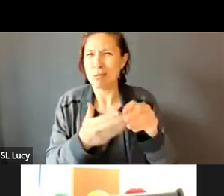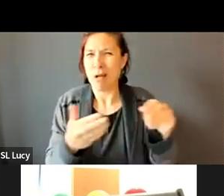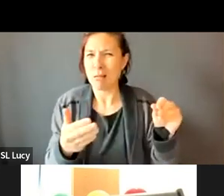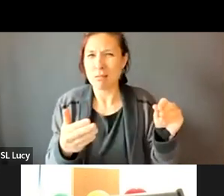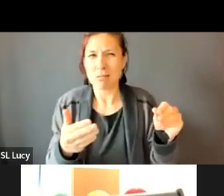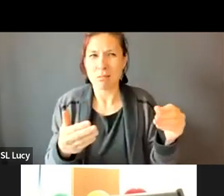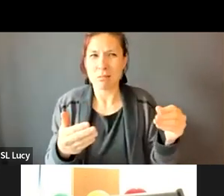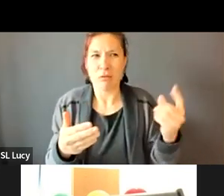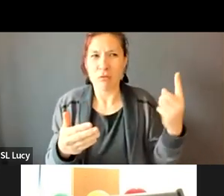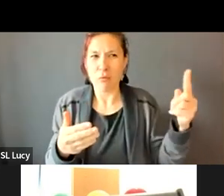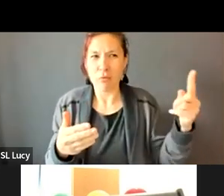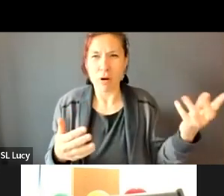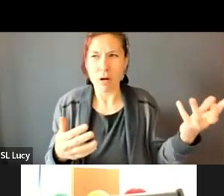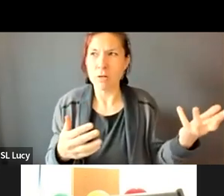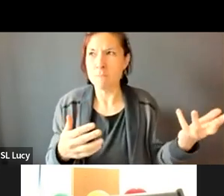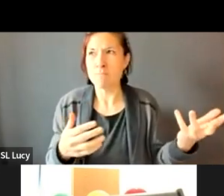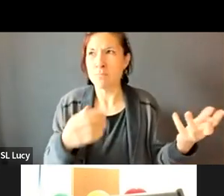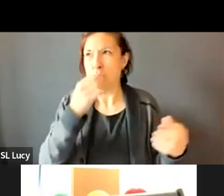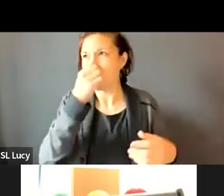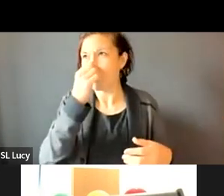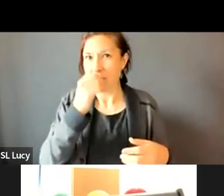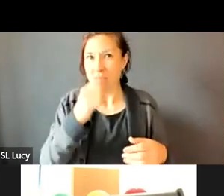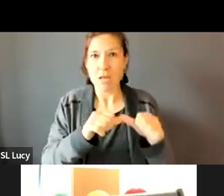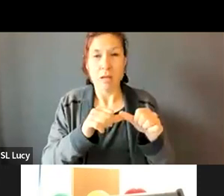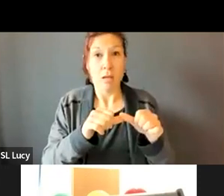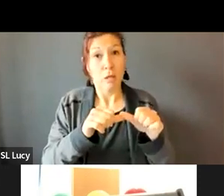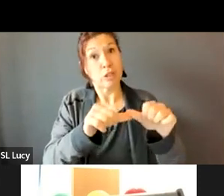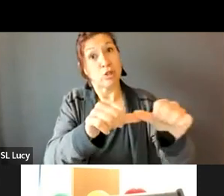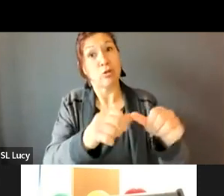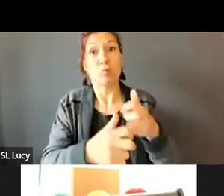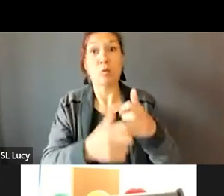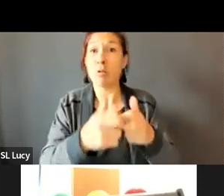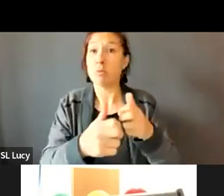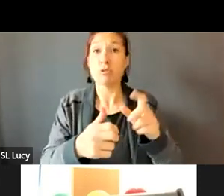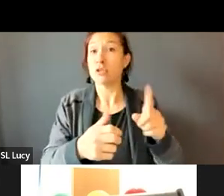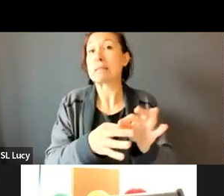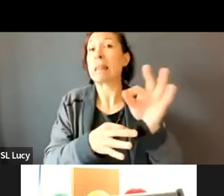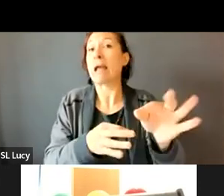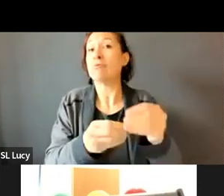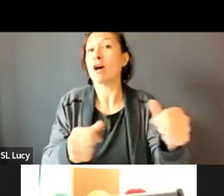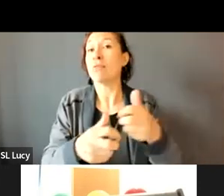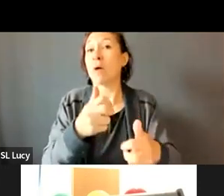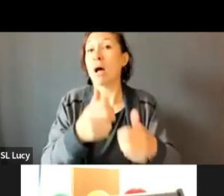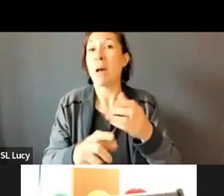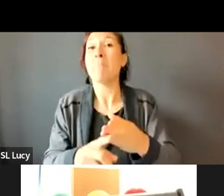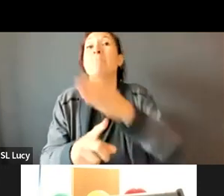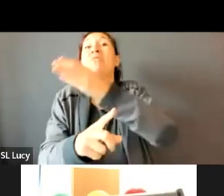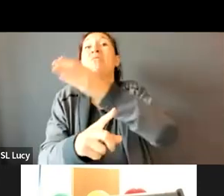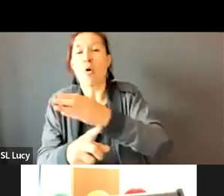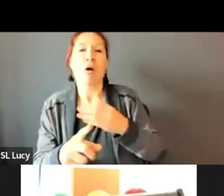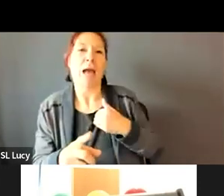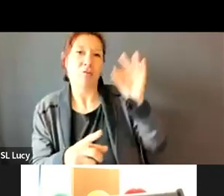to sort of perpetuate a deep problem that we had before there was a massive infusion of federal funds the